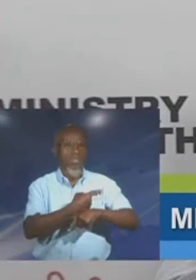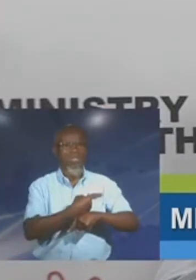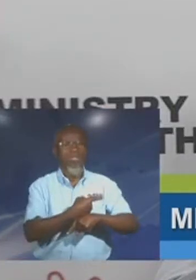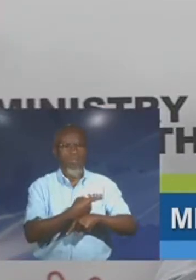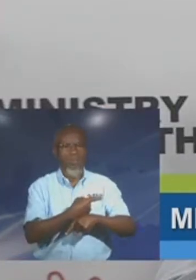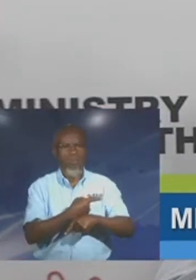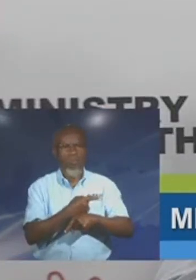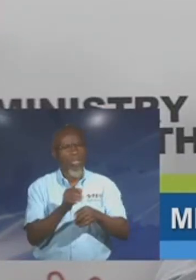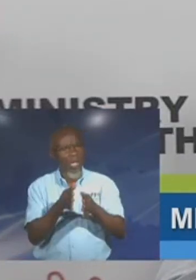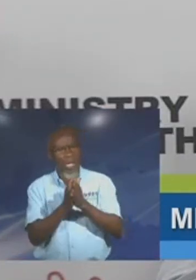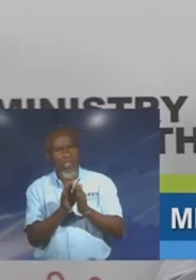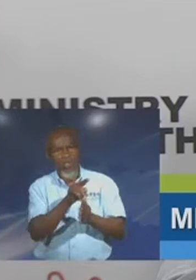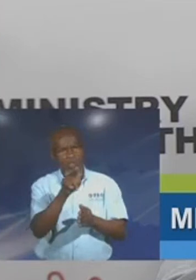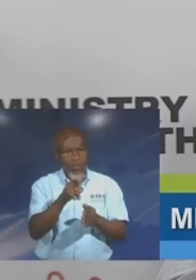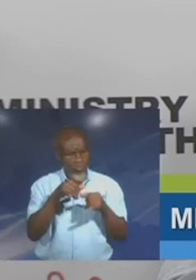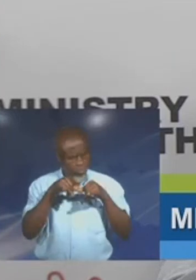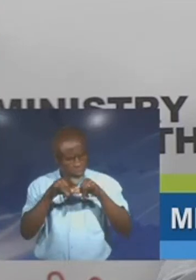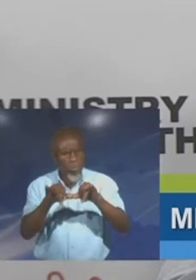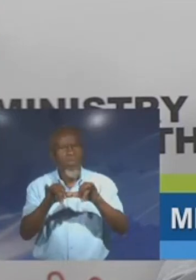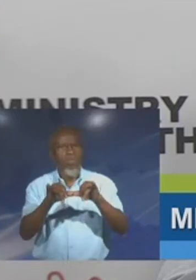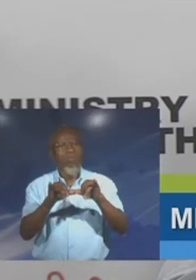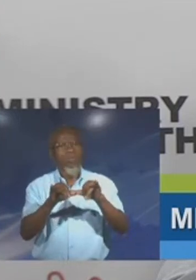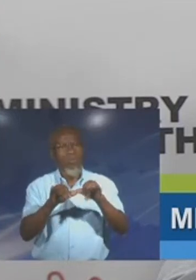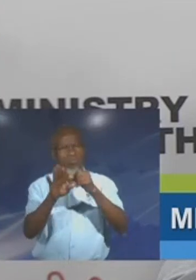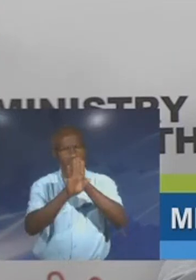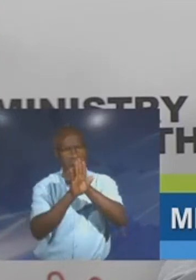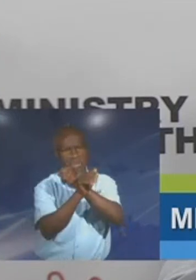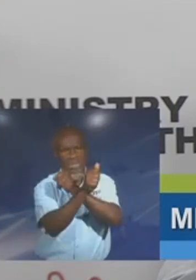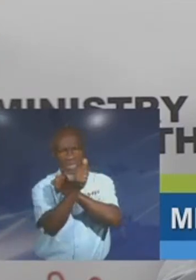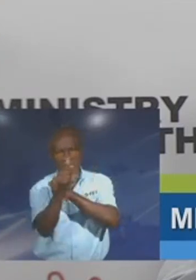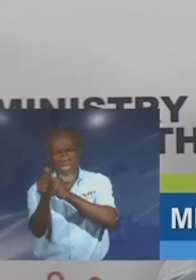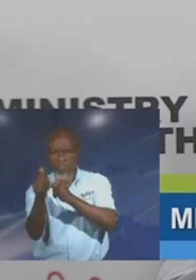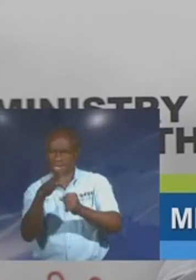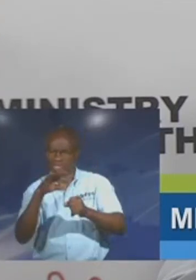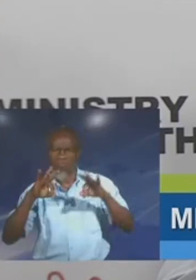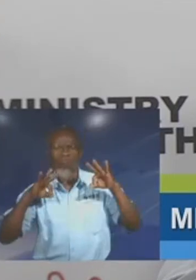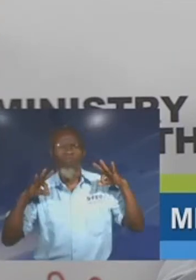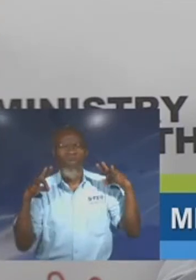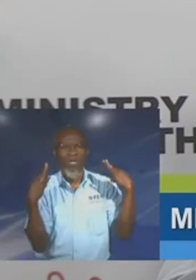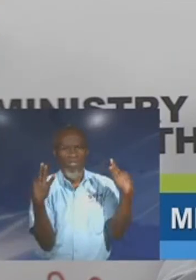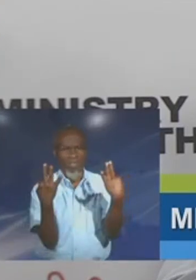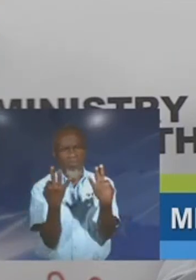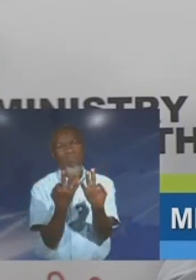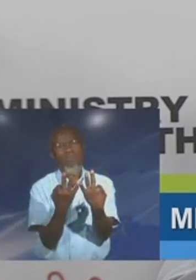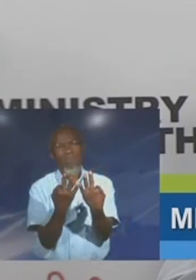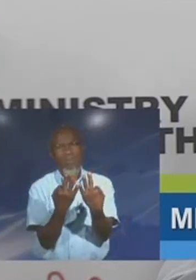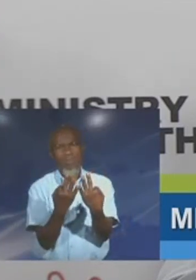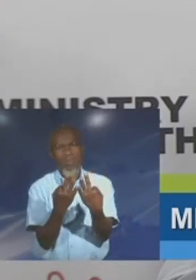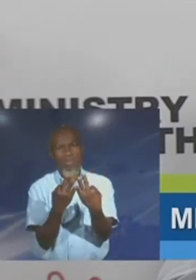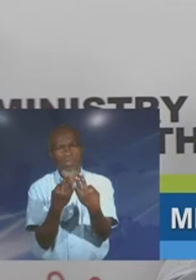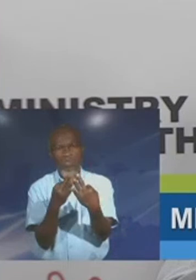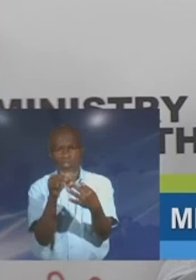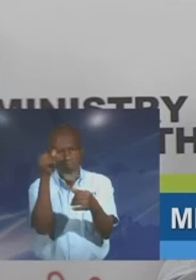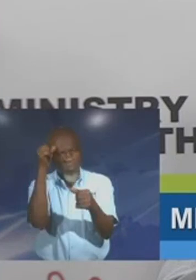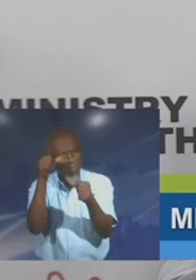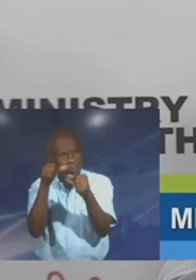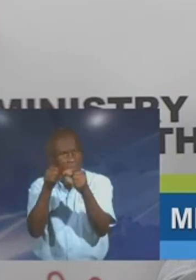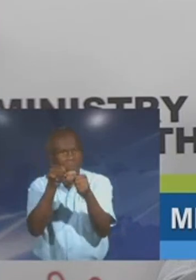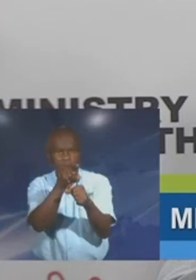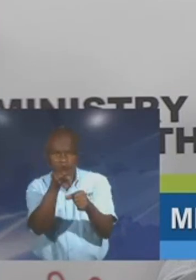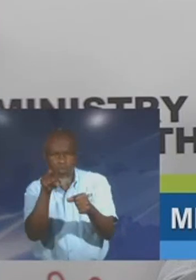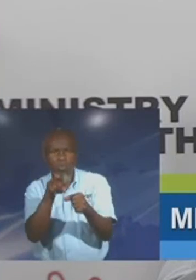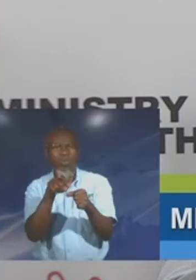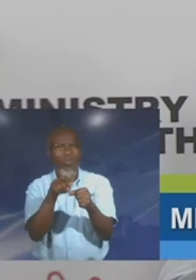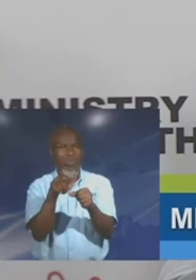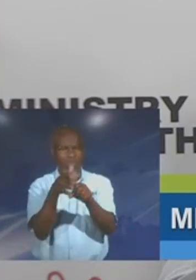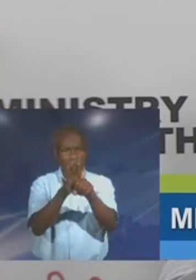We ask that you please continue to protect yourself and your loved ones. We want to remind the public that COVID-19